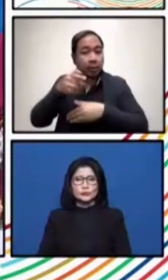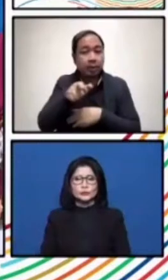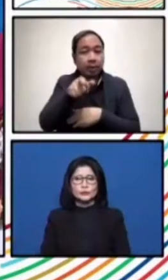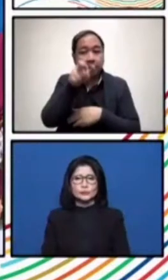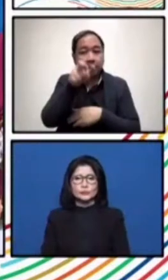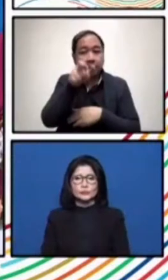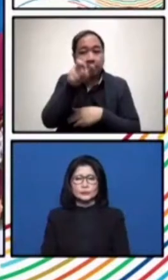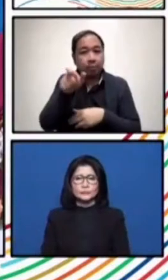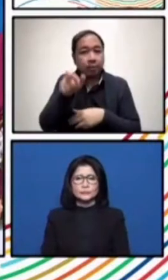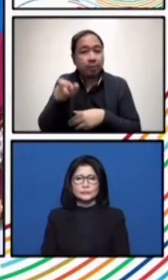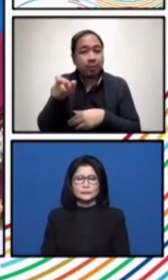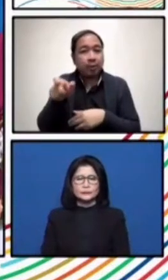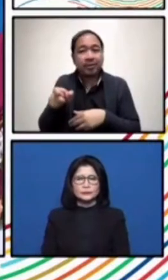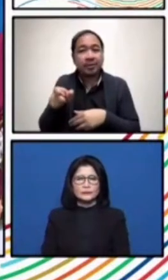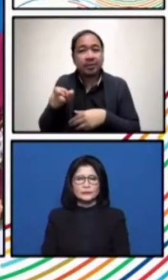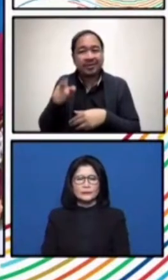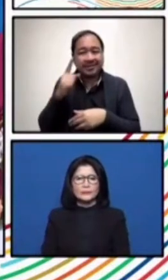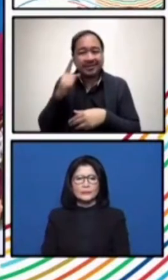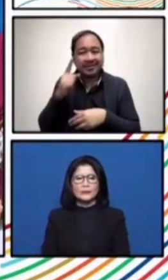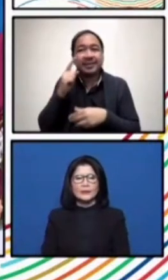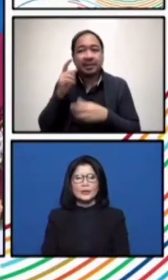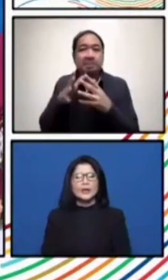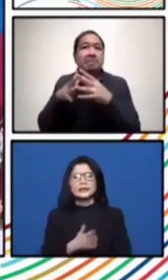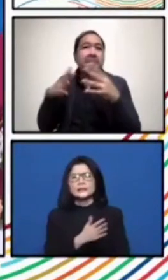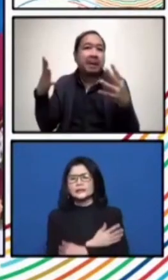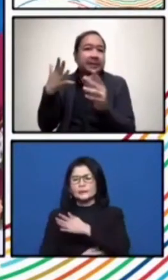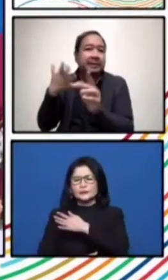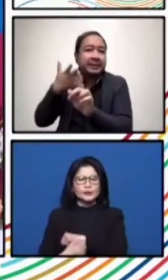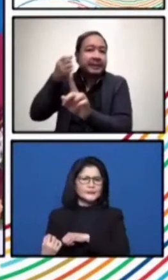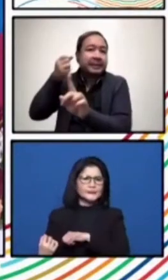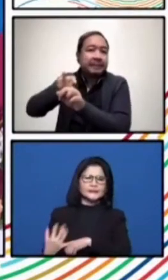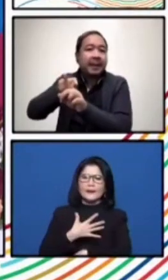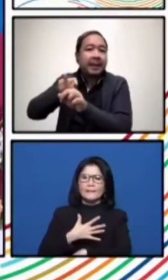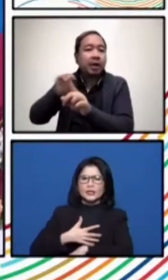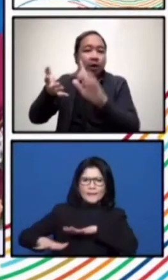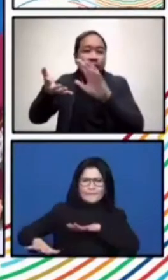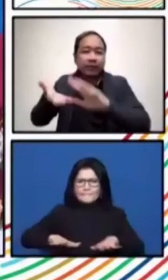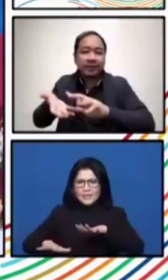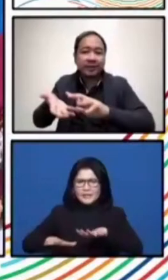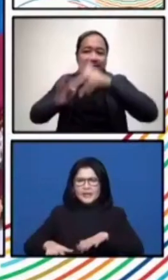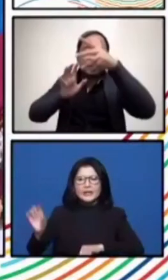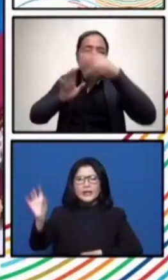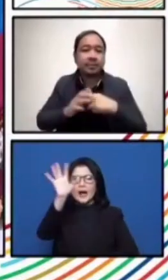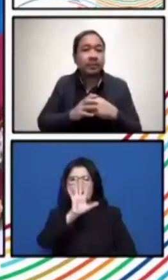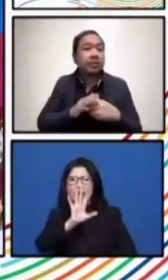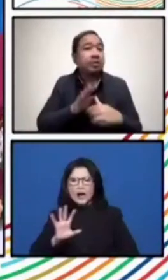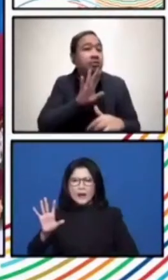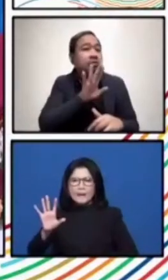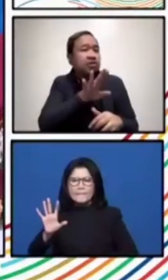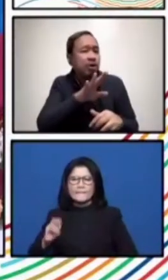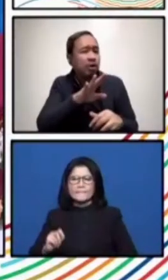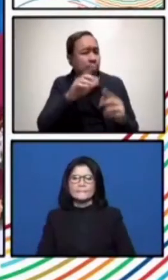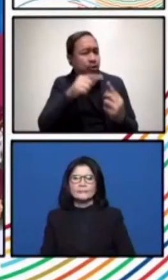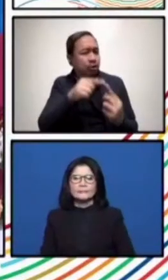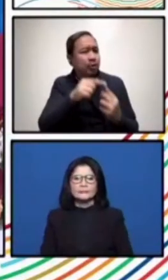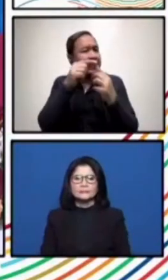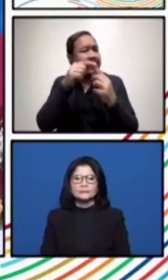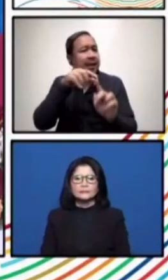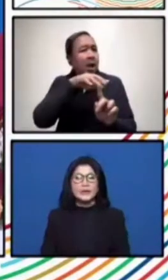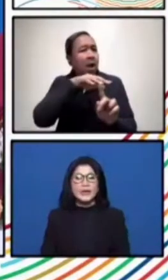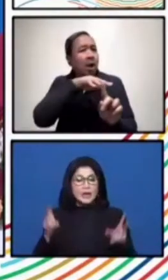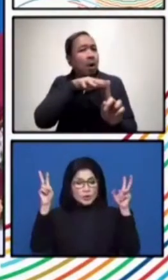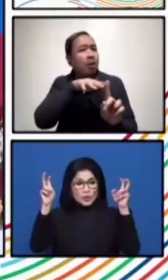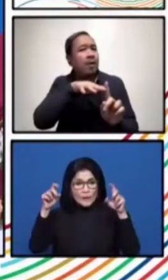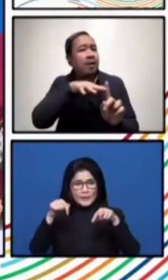proportionality impacted by disaster given this unique context what has the government of